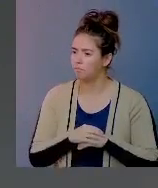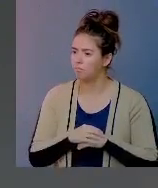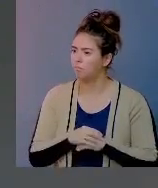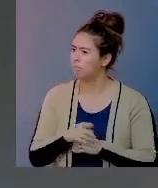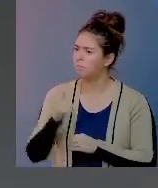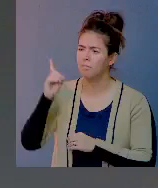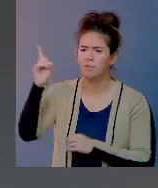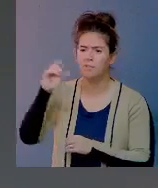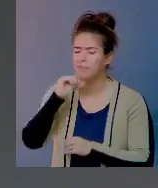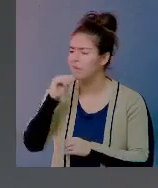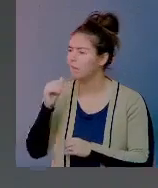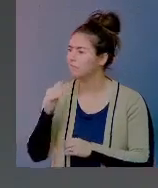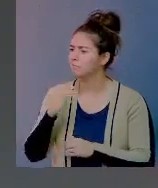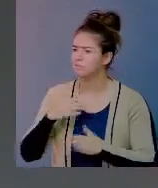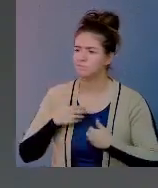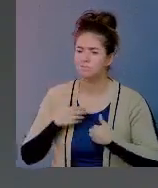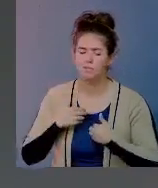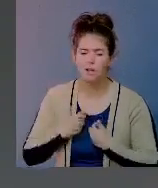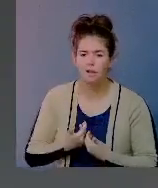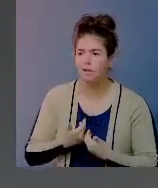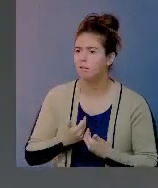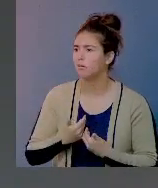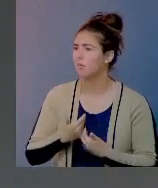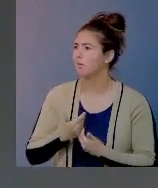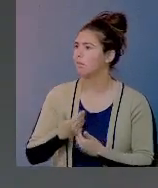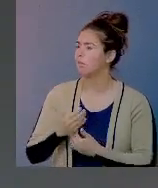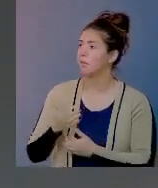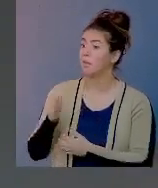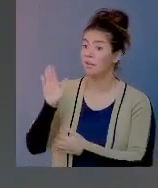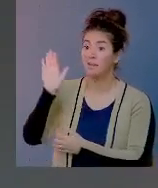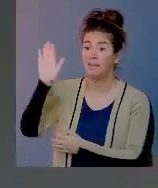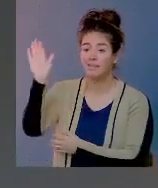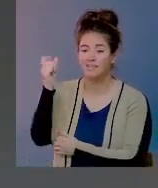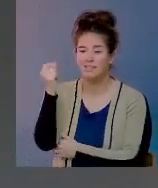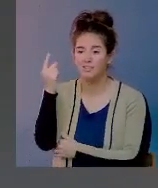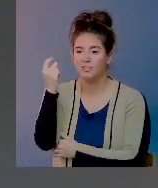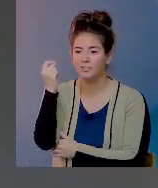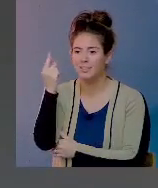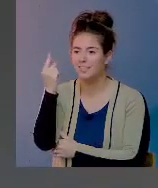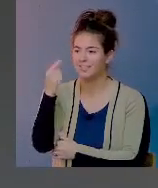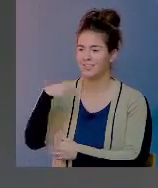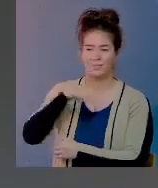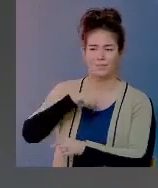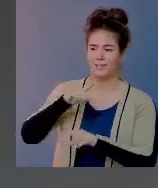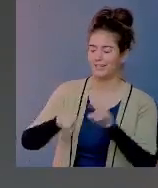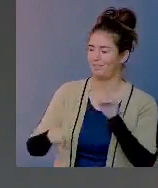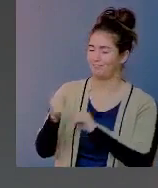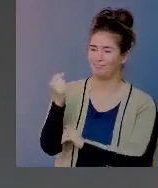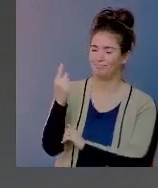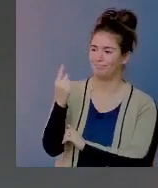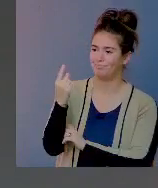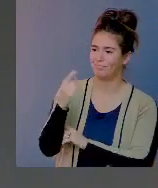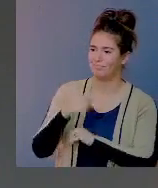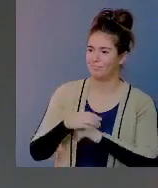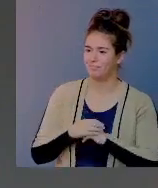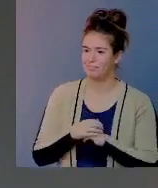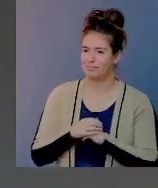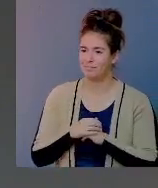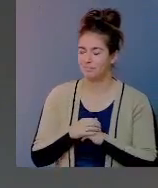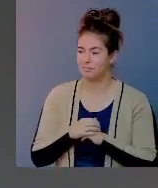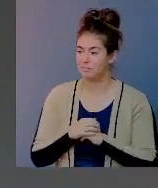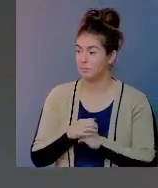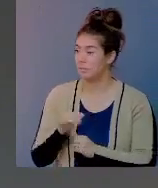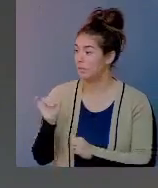tired, and his understanding no one can fathom. Even youths